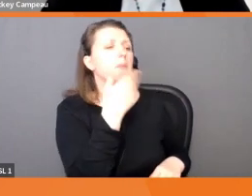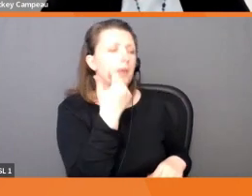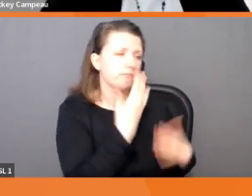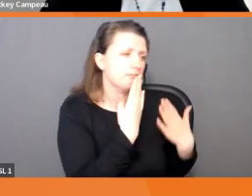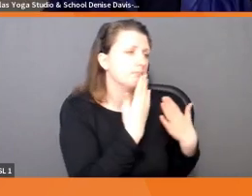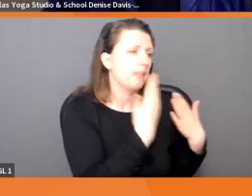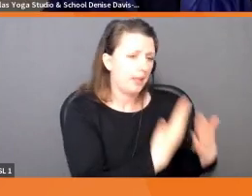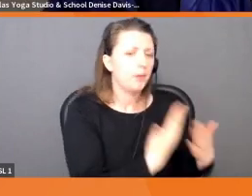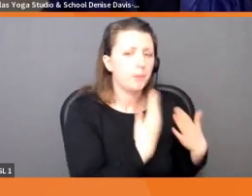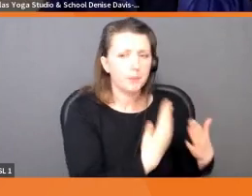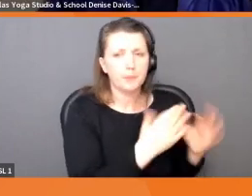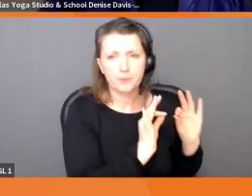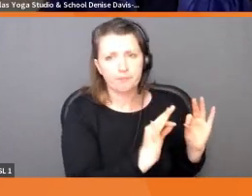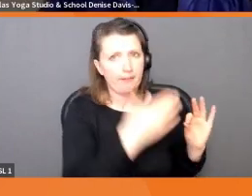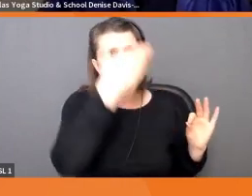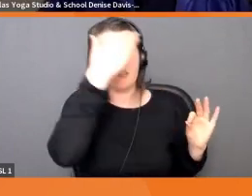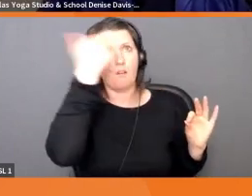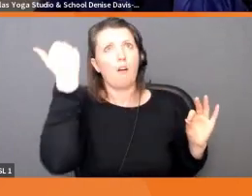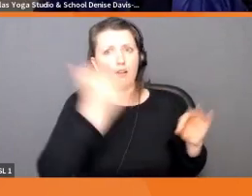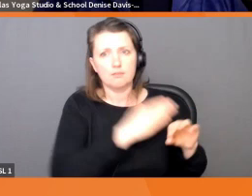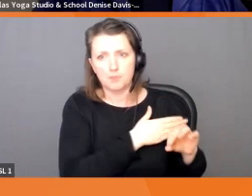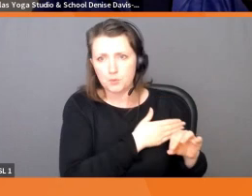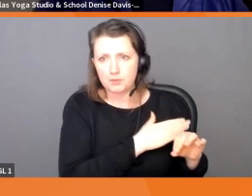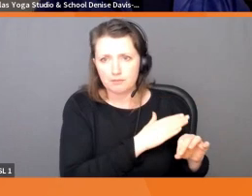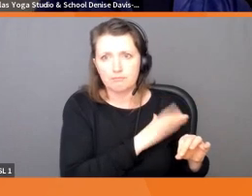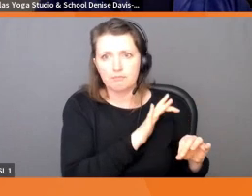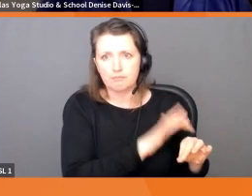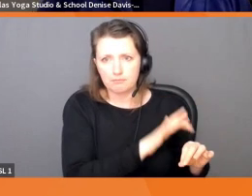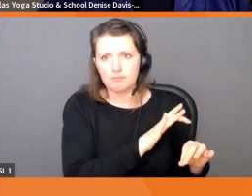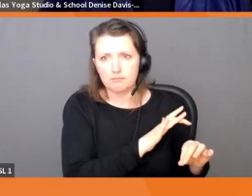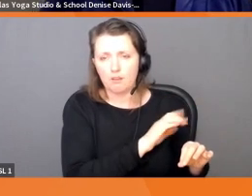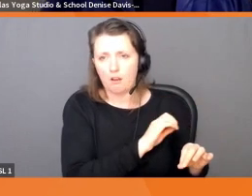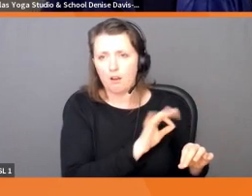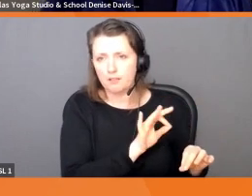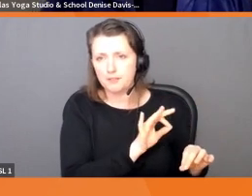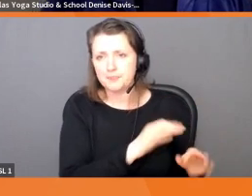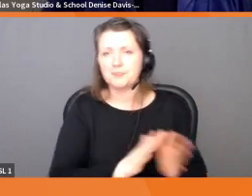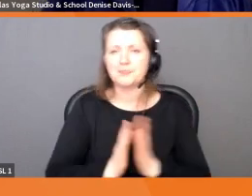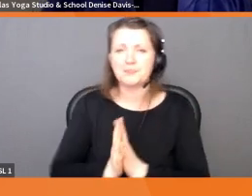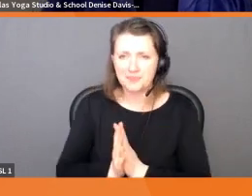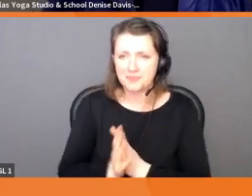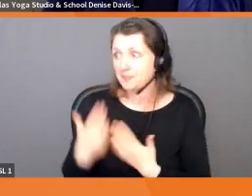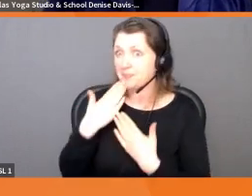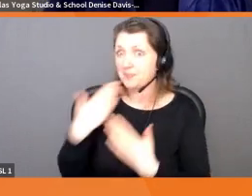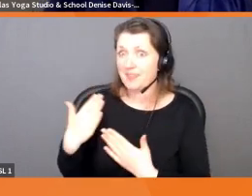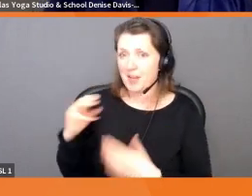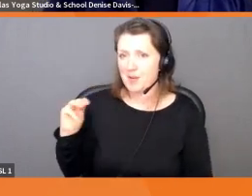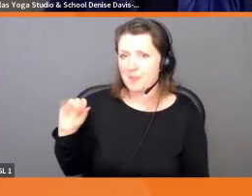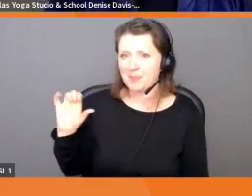that's better. Thank you. That's me. Just forgot to turn it off. I just meant to have it on for a minute while we grounded. And thank you so much,